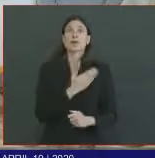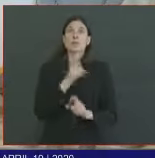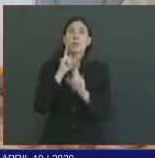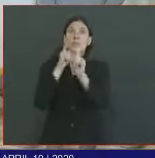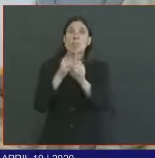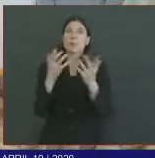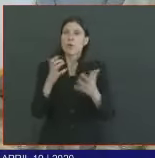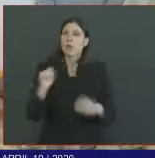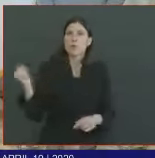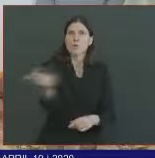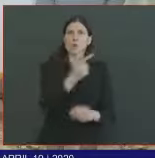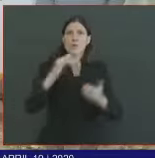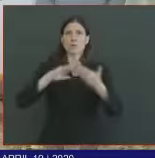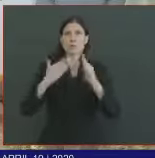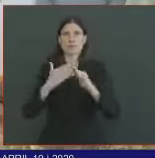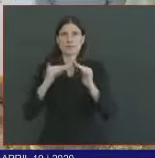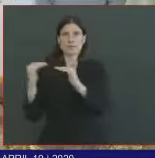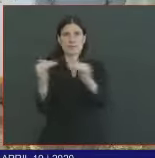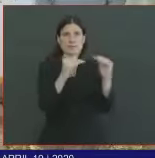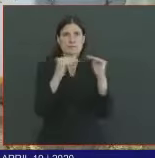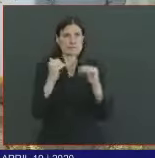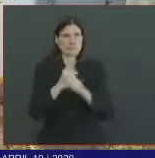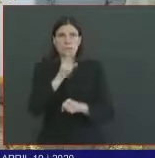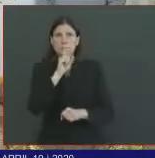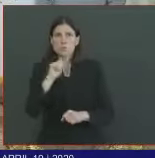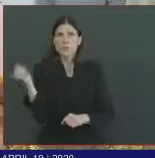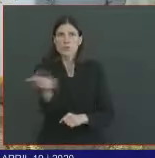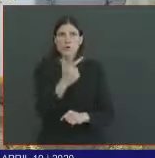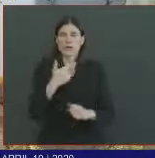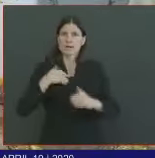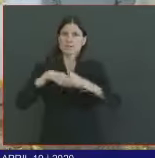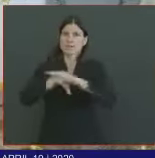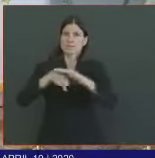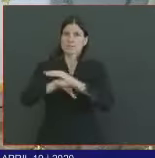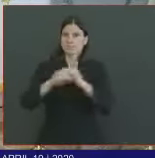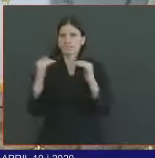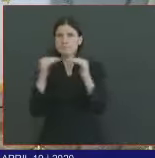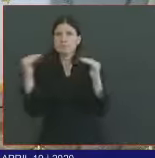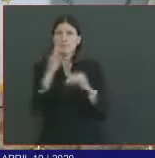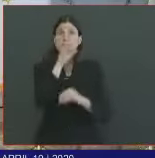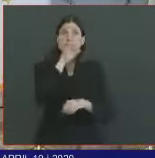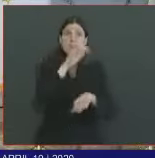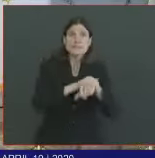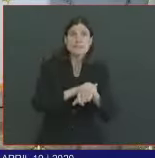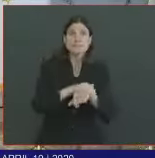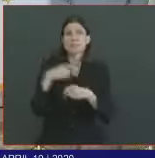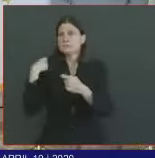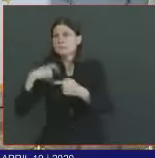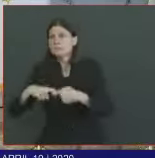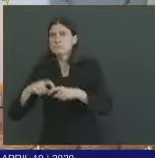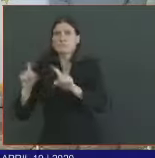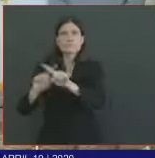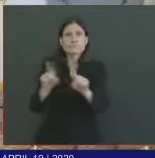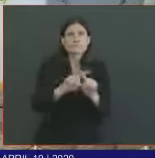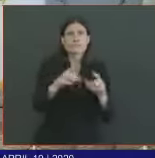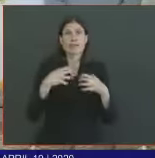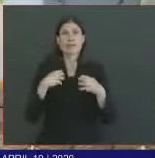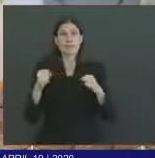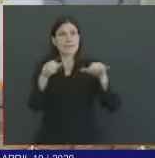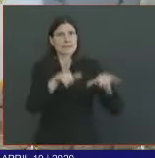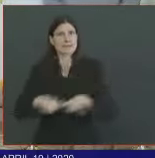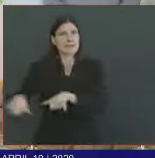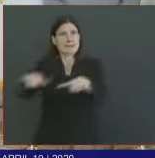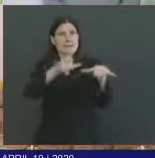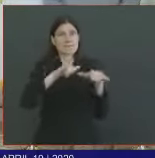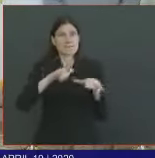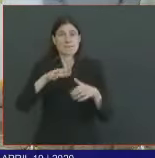to make sure that everybody has health care, everybody's included in our response, and that means everybody, including the most